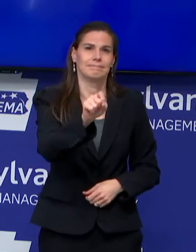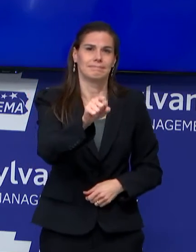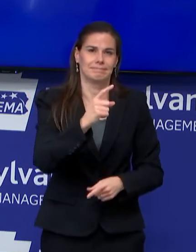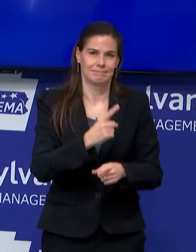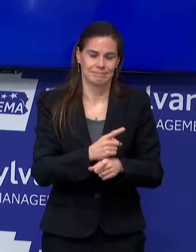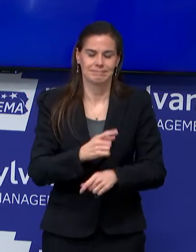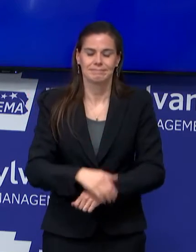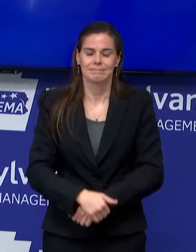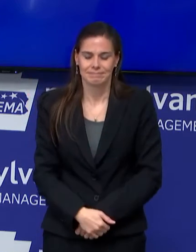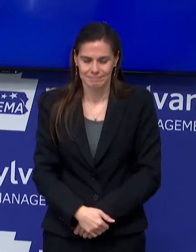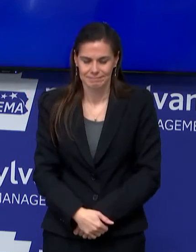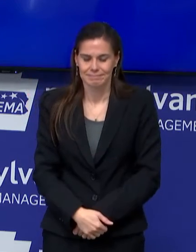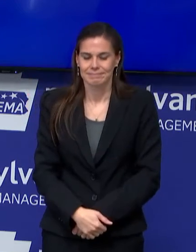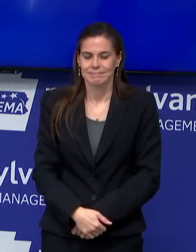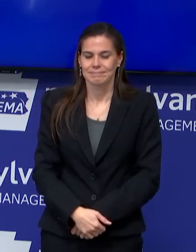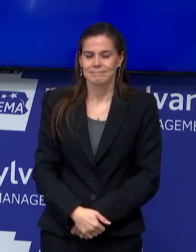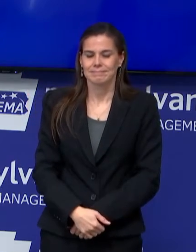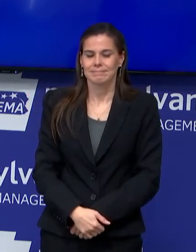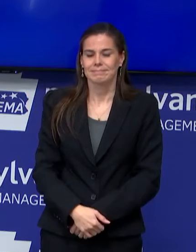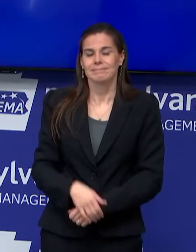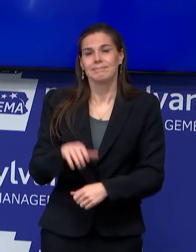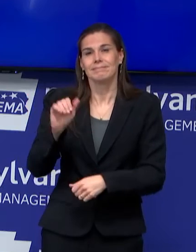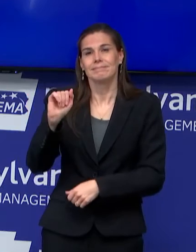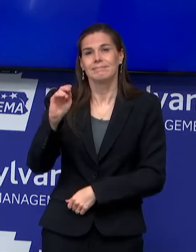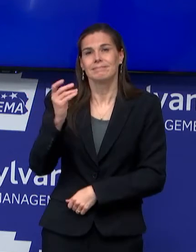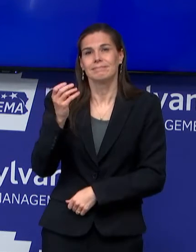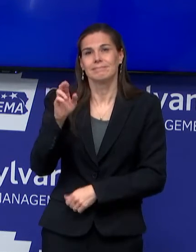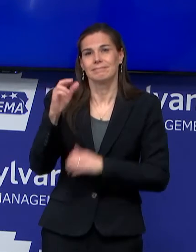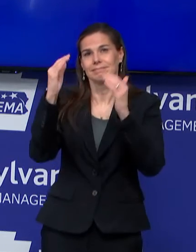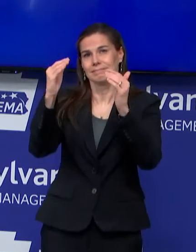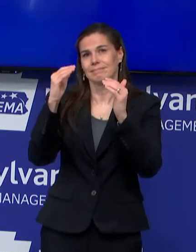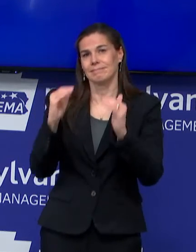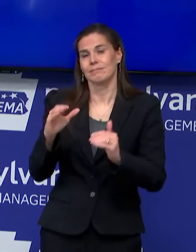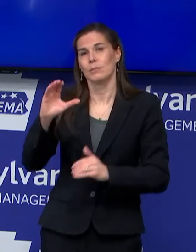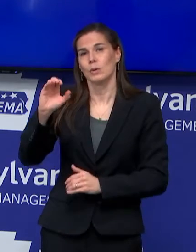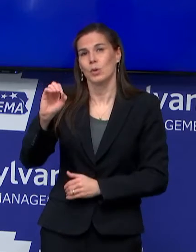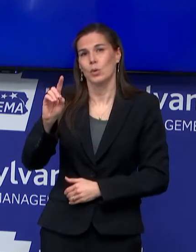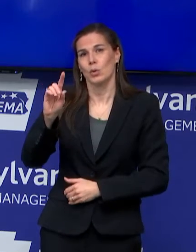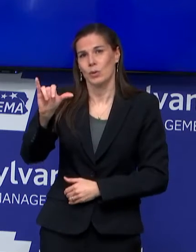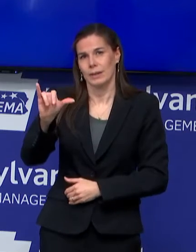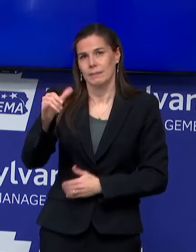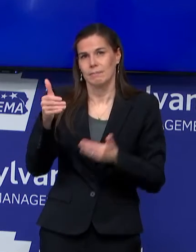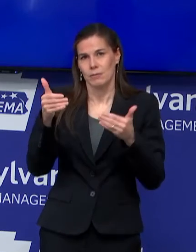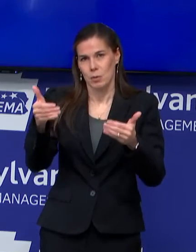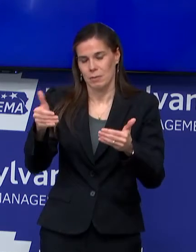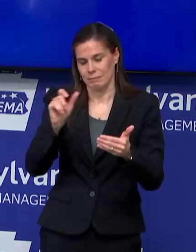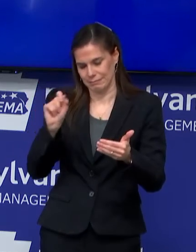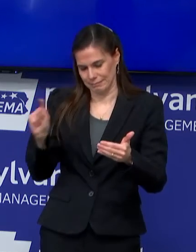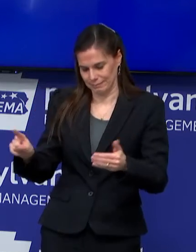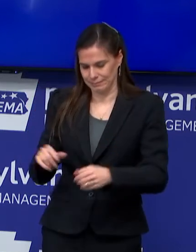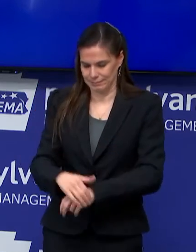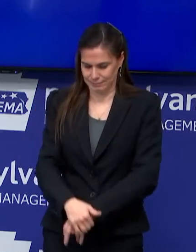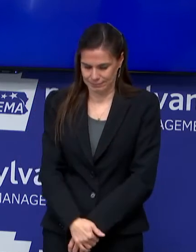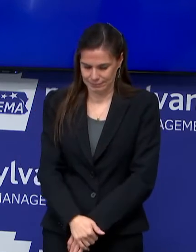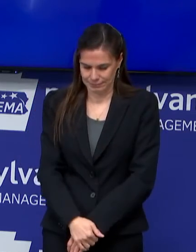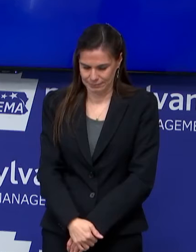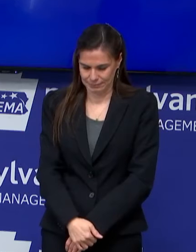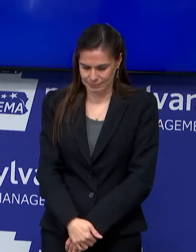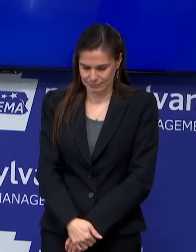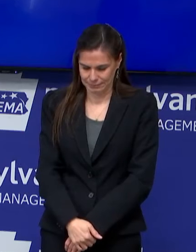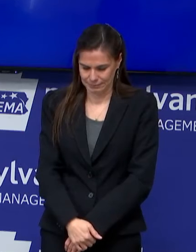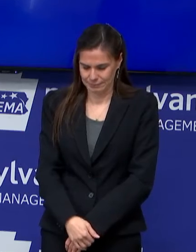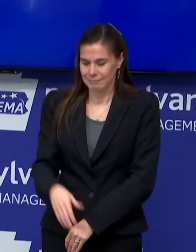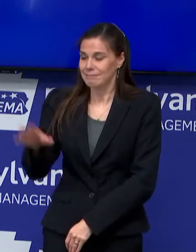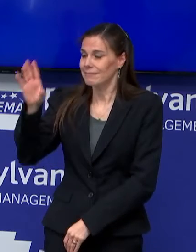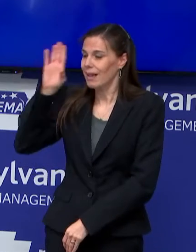Up next, we have Cody Butler from WBRE and WYOU. You should be able to unmute. Hi, Lindsay.